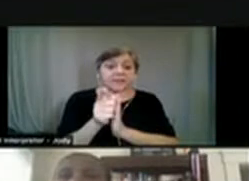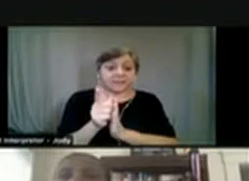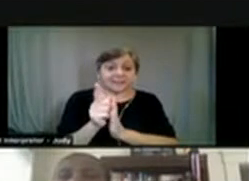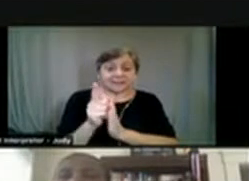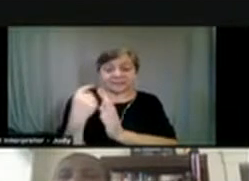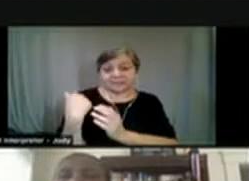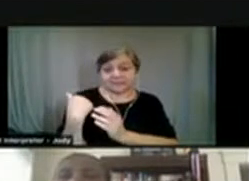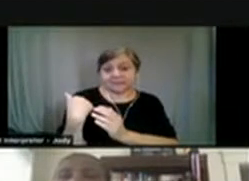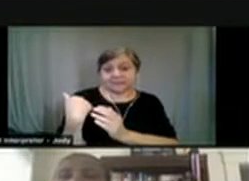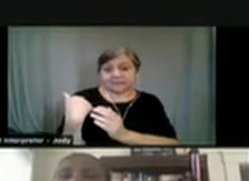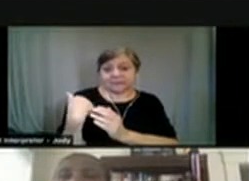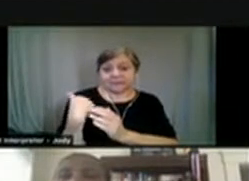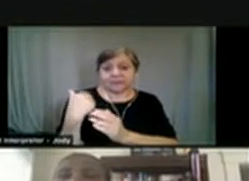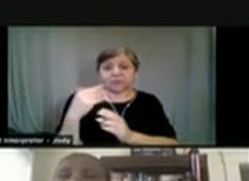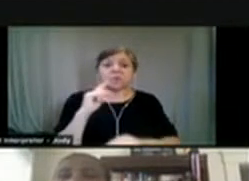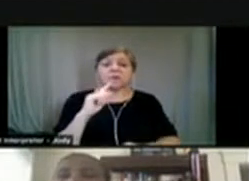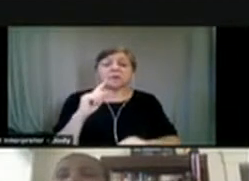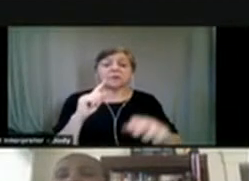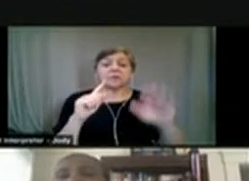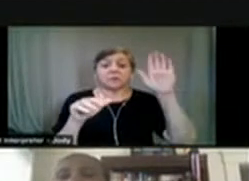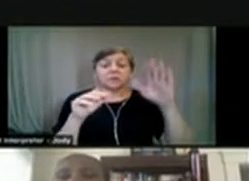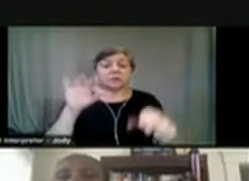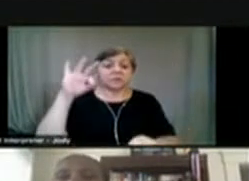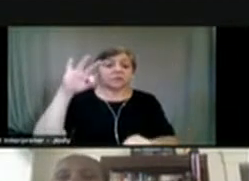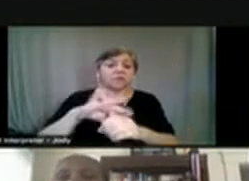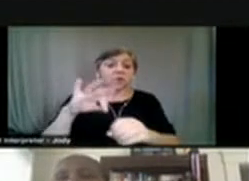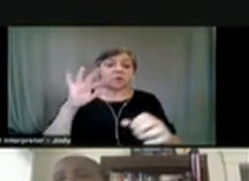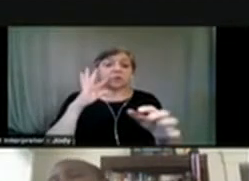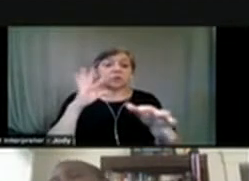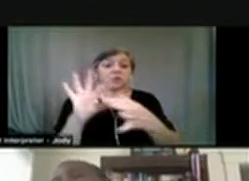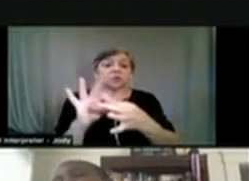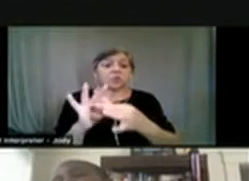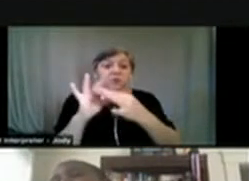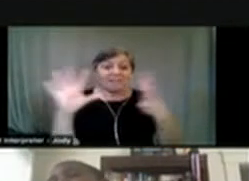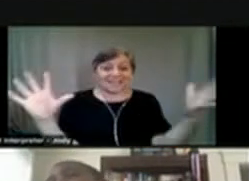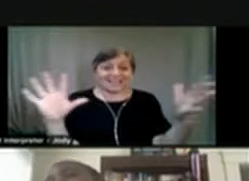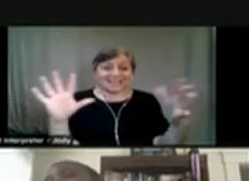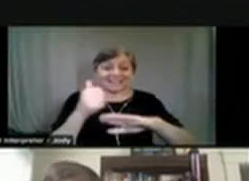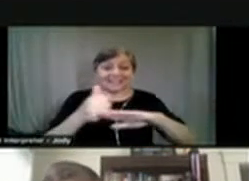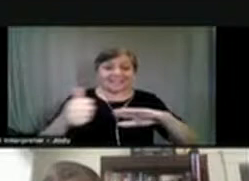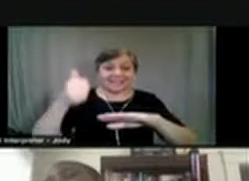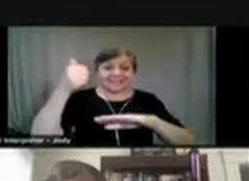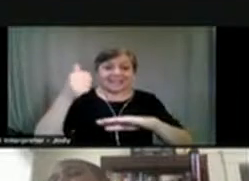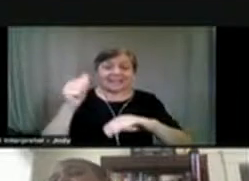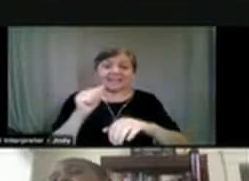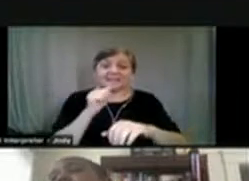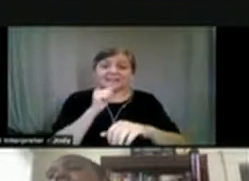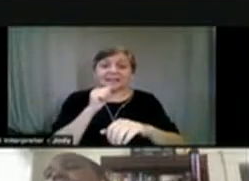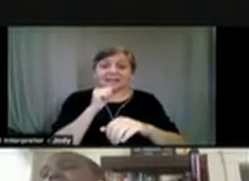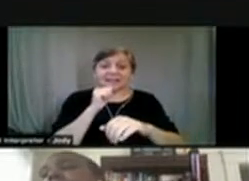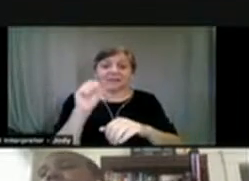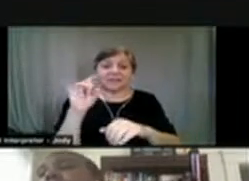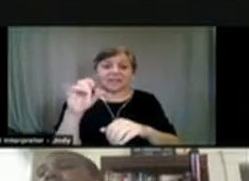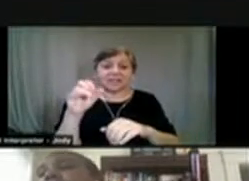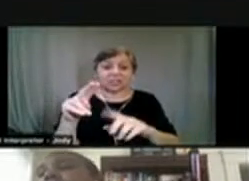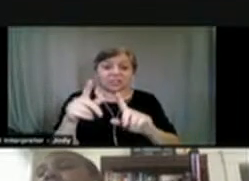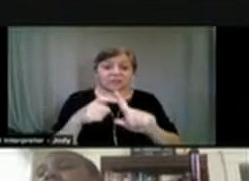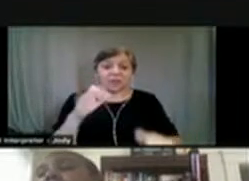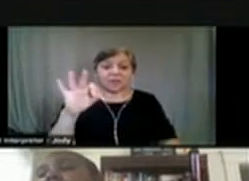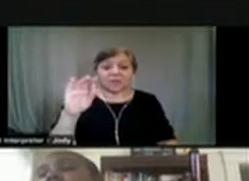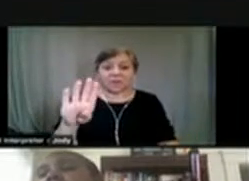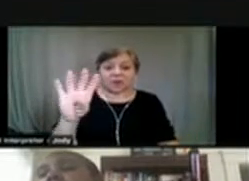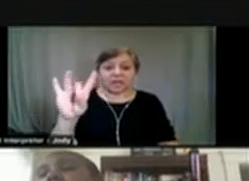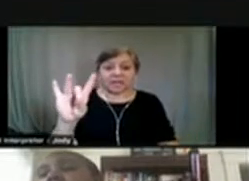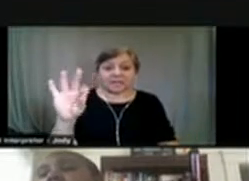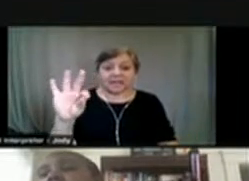release executive session minutes from February 8th, 9th, 10th, and 11th, as well